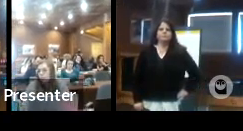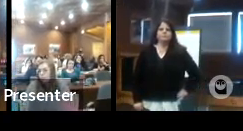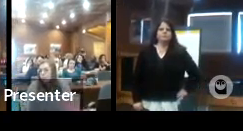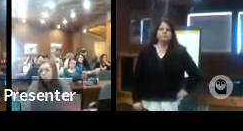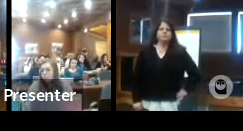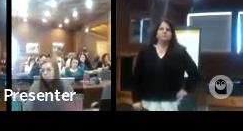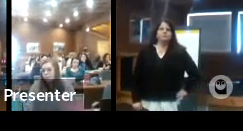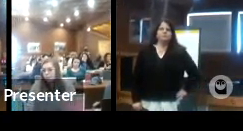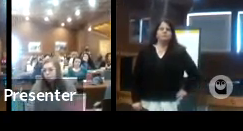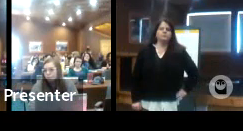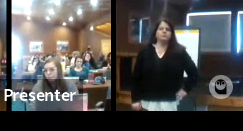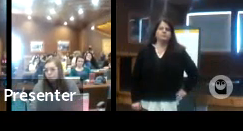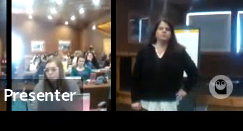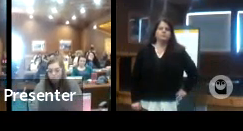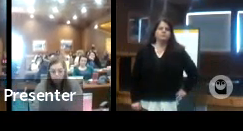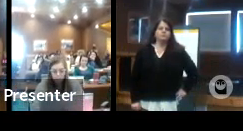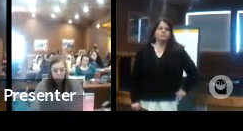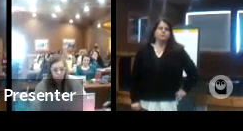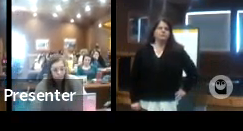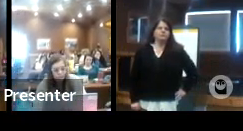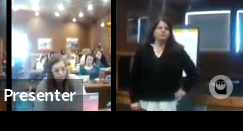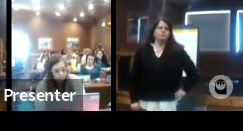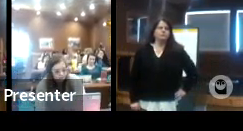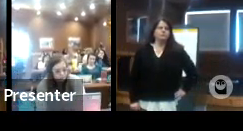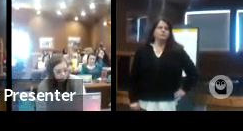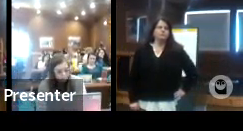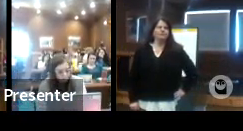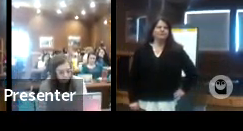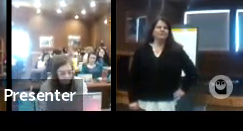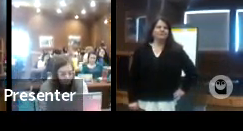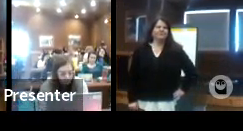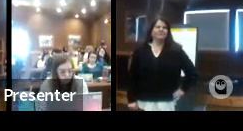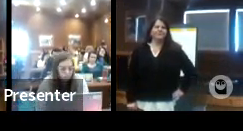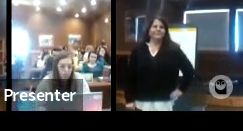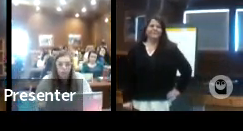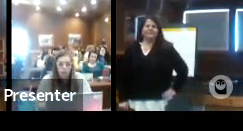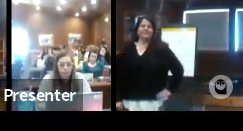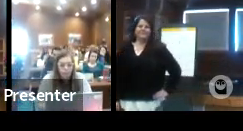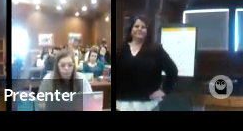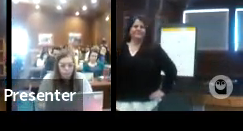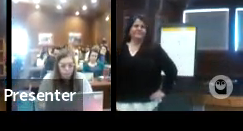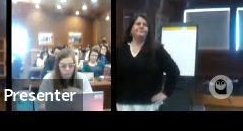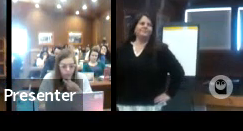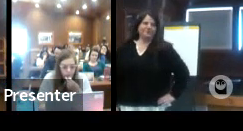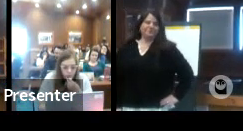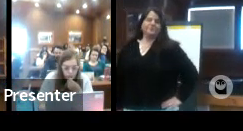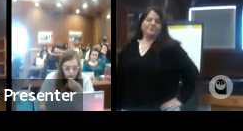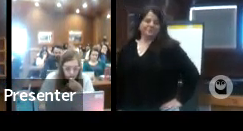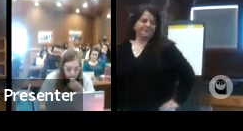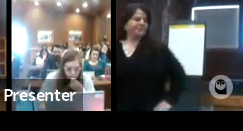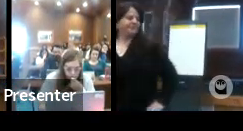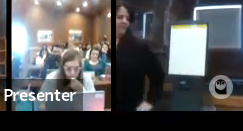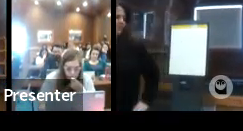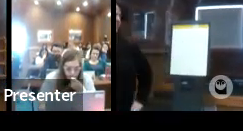volunteers. If we have no volunteers, that's where the moderator will help us select a volunteer. And you can rotate through the